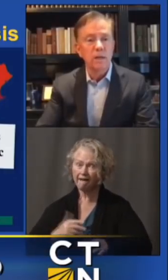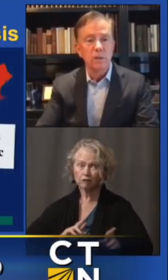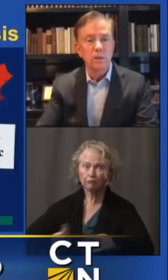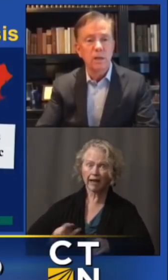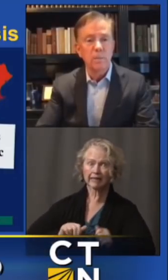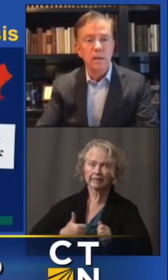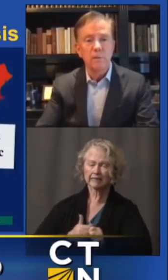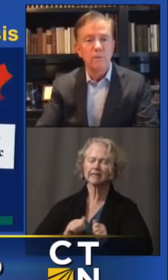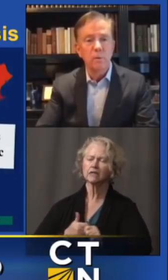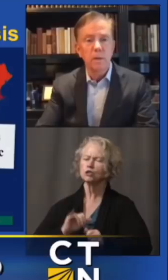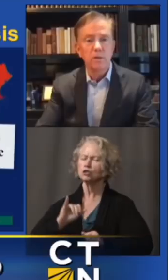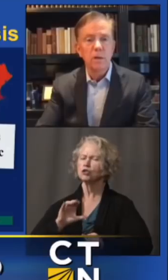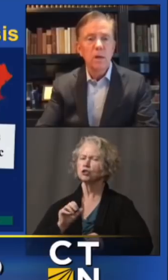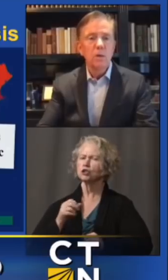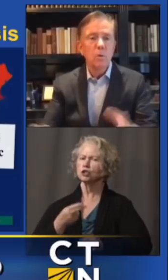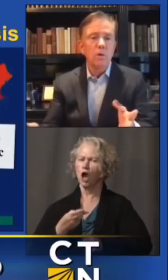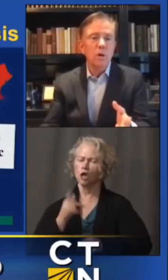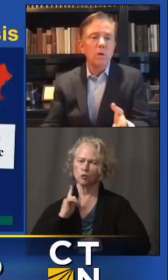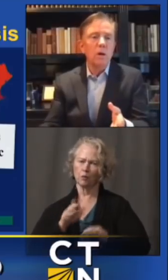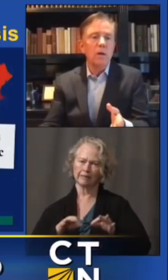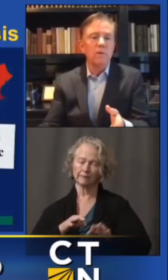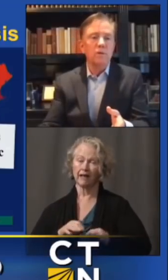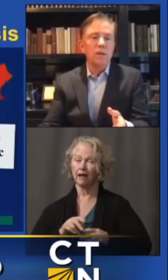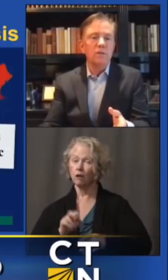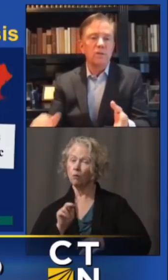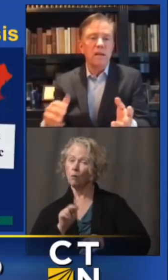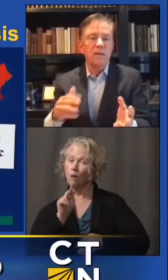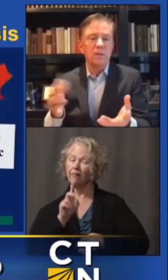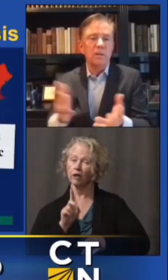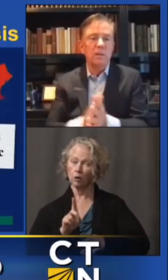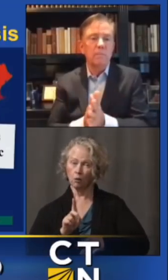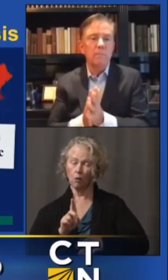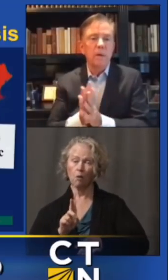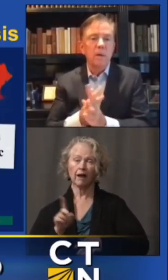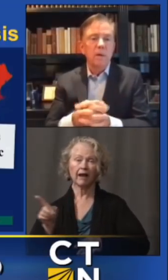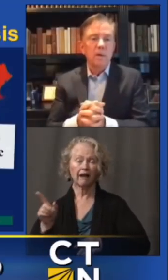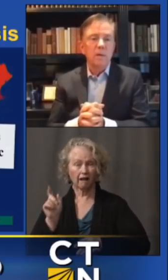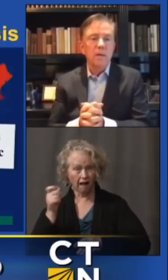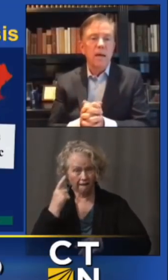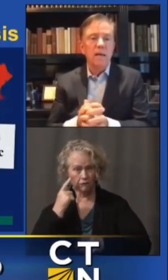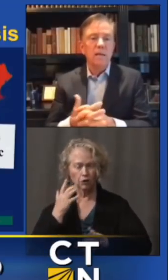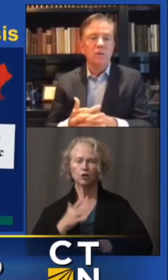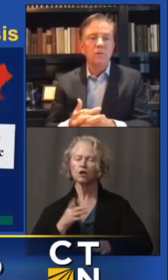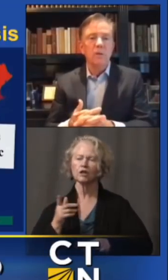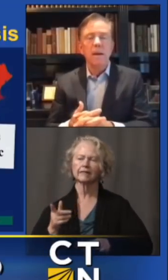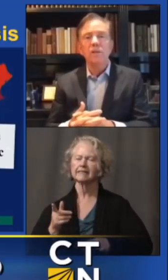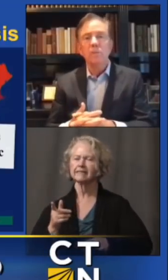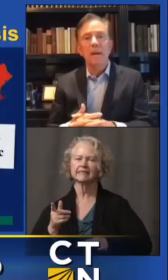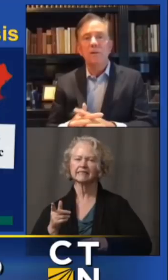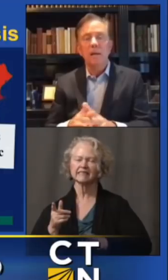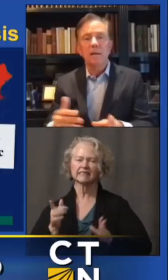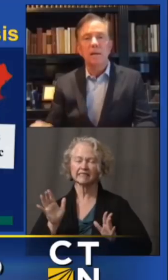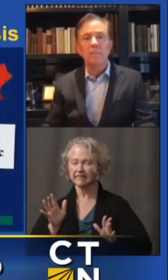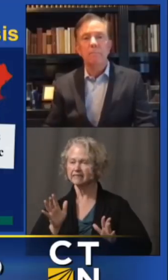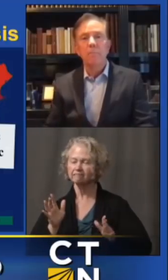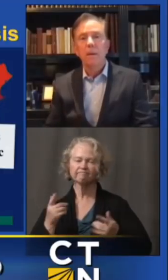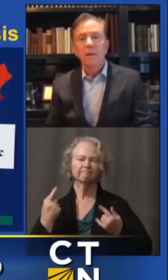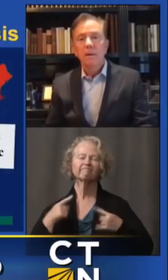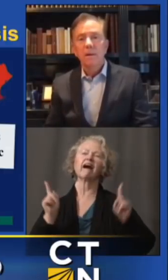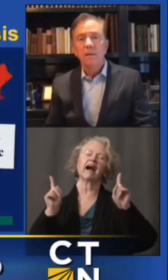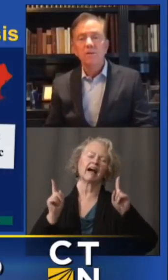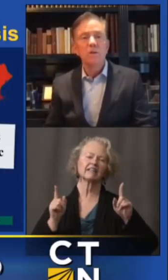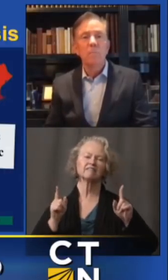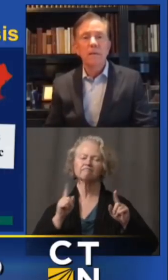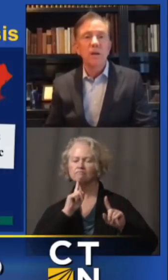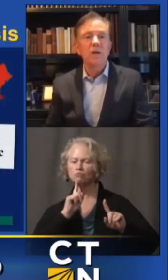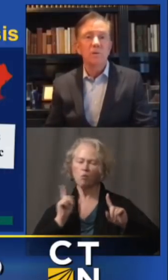Josh can tell you about it in a few minutes. North Dakota governor changes tack and issues a mask mandate.